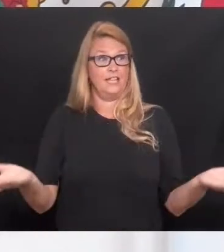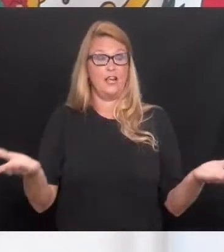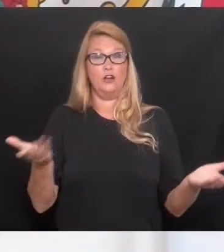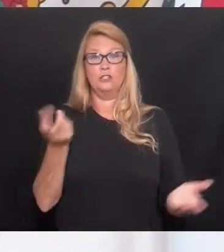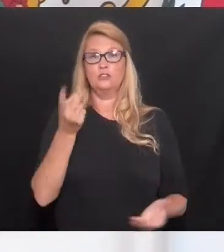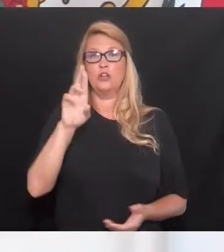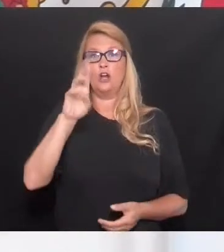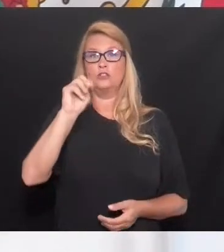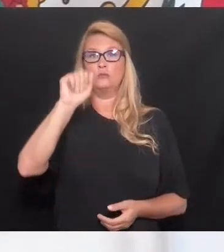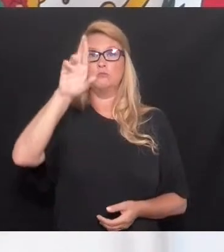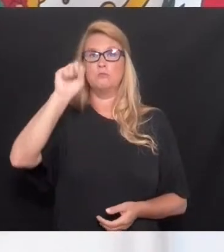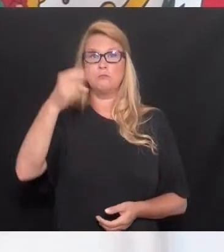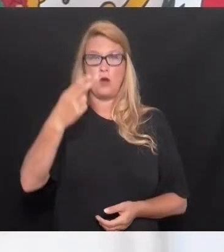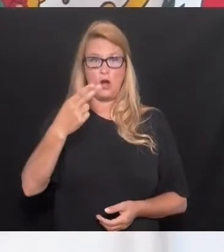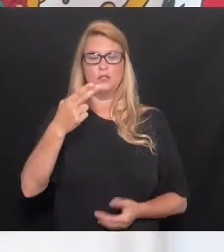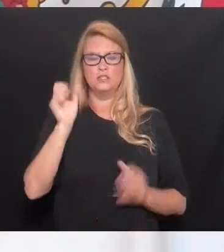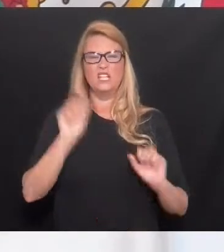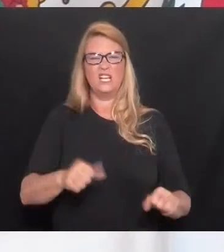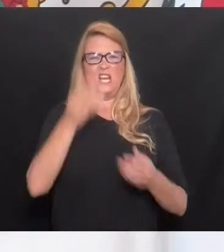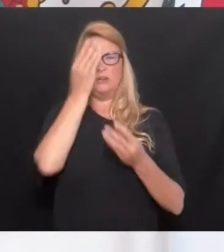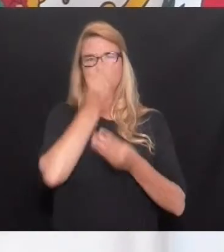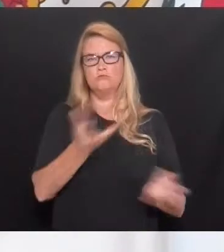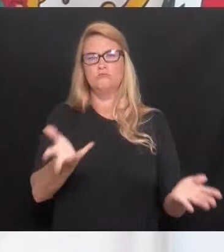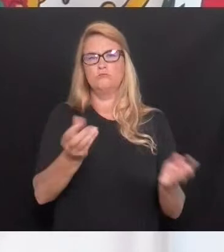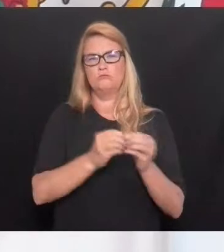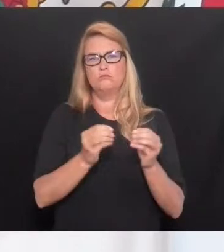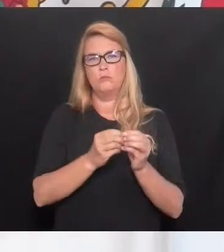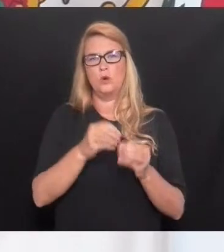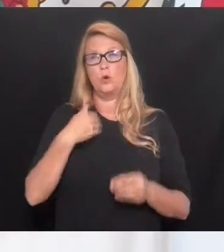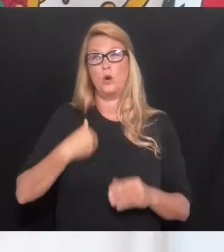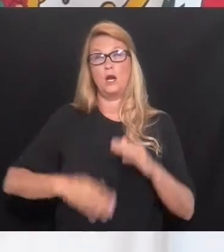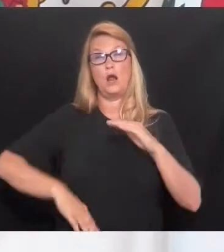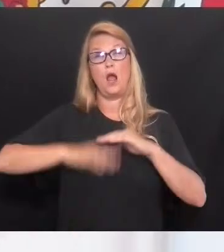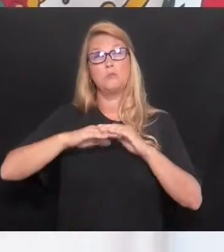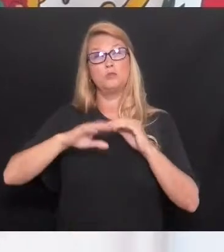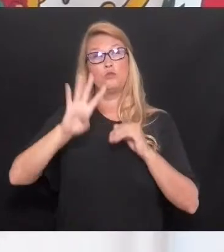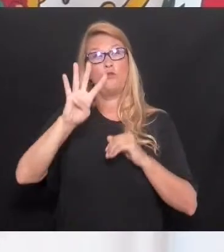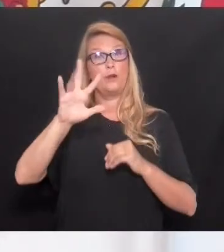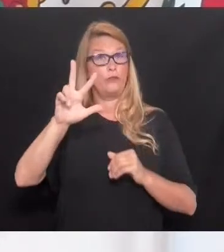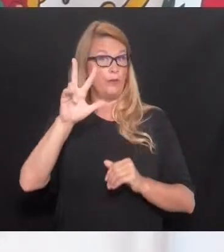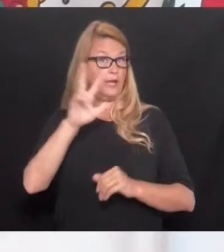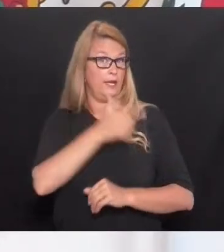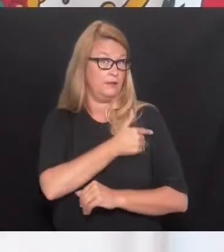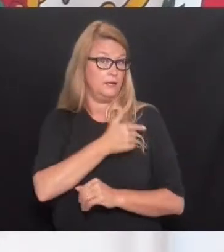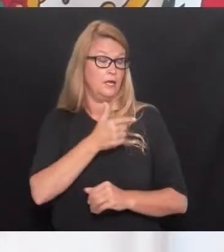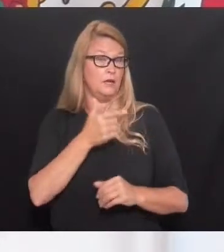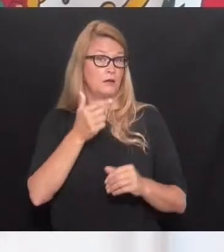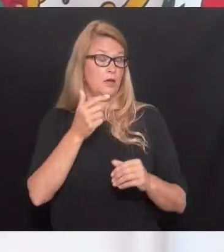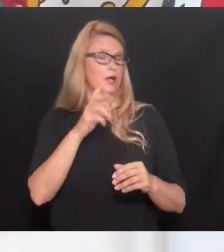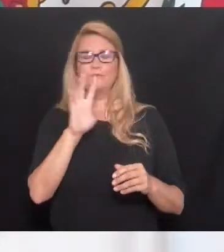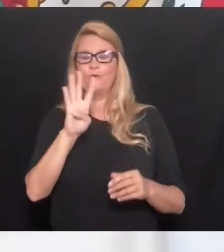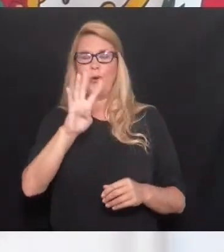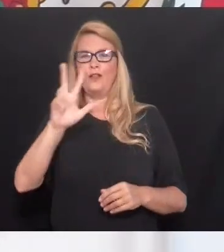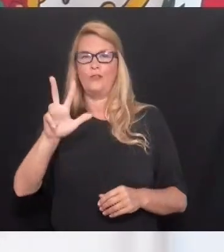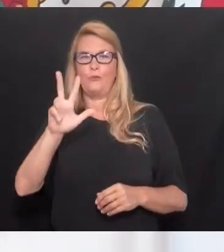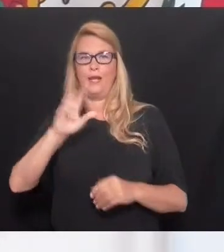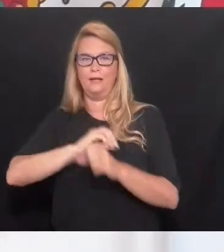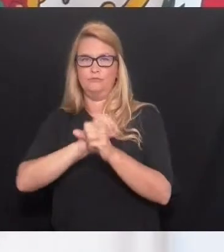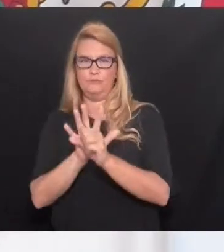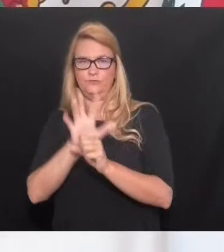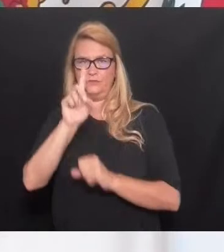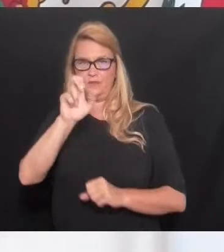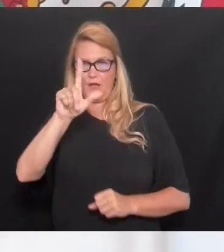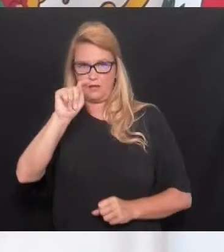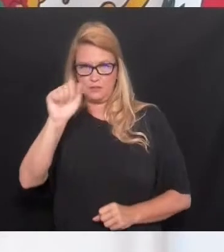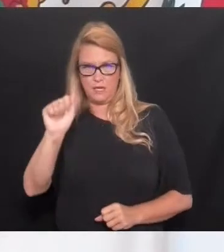will tell us more about the Delta variant. We're up to 43 cases now. I think we were at 32, is that right?